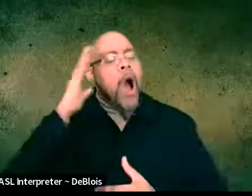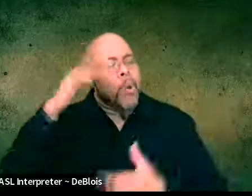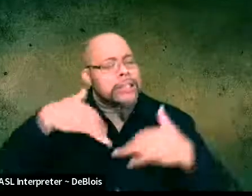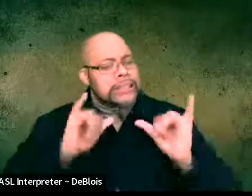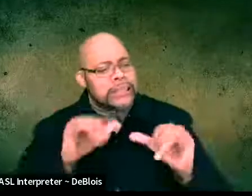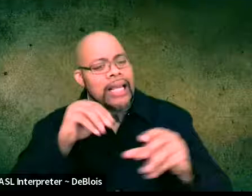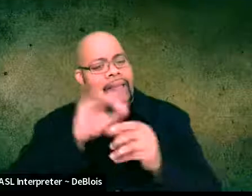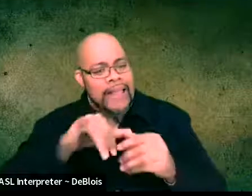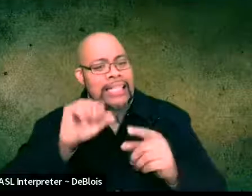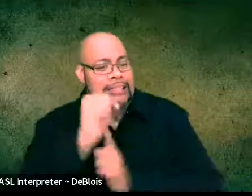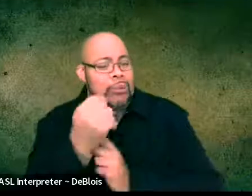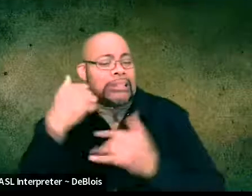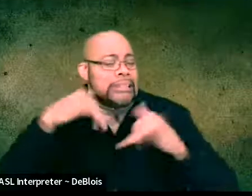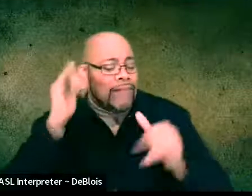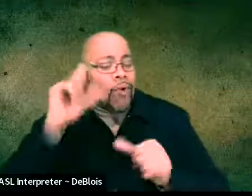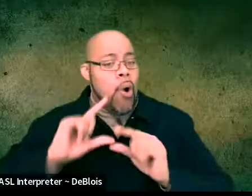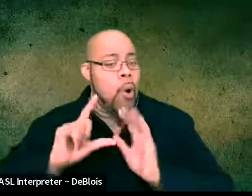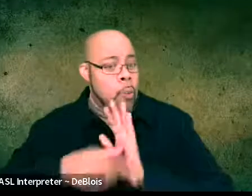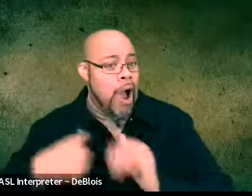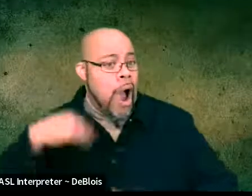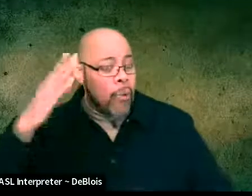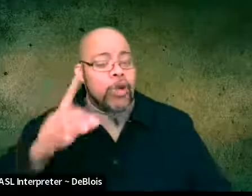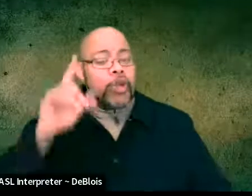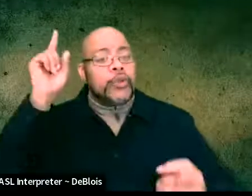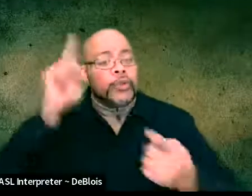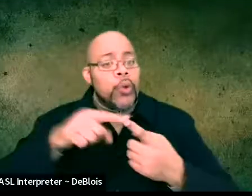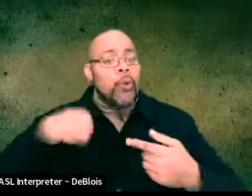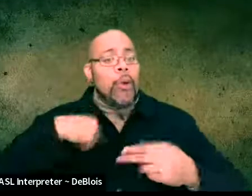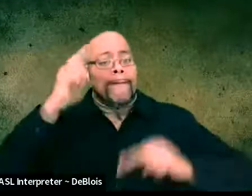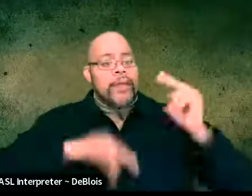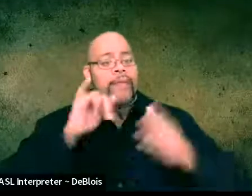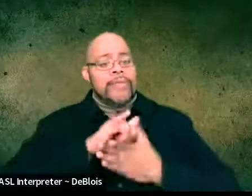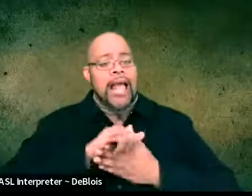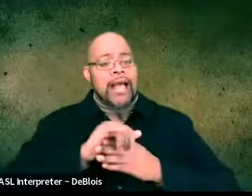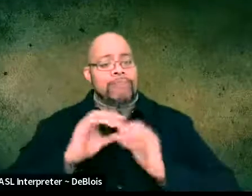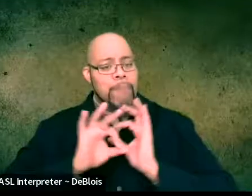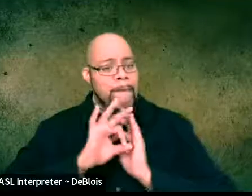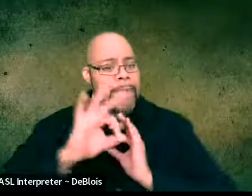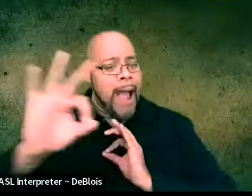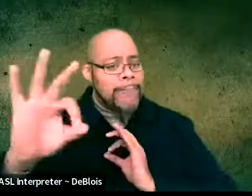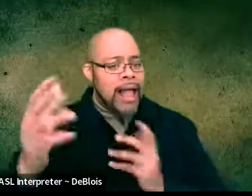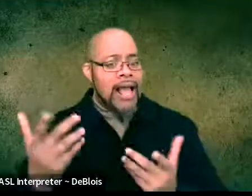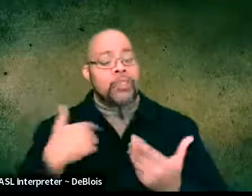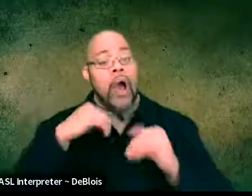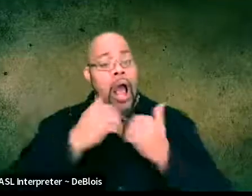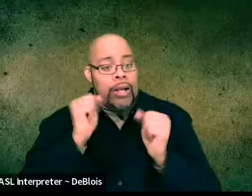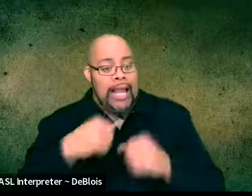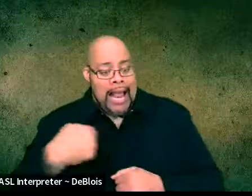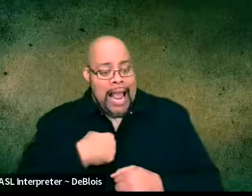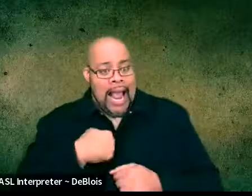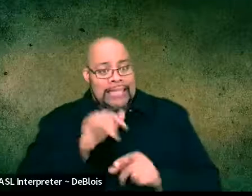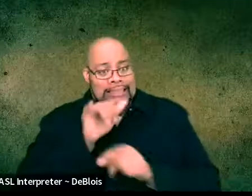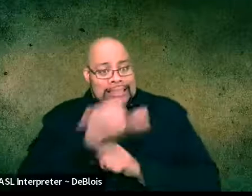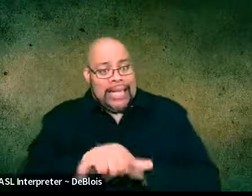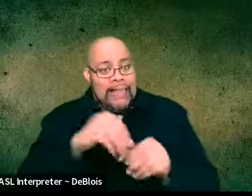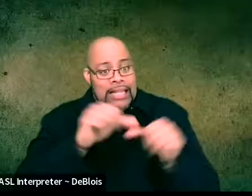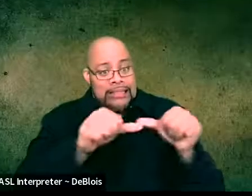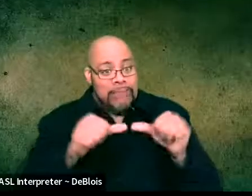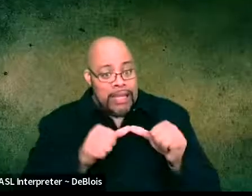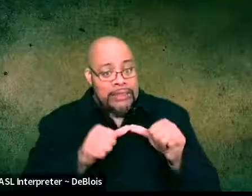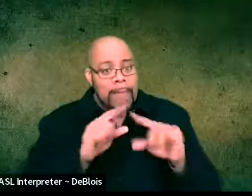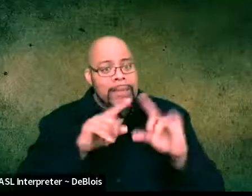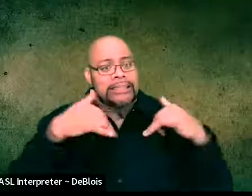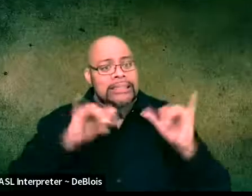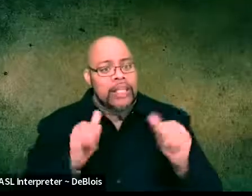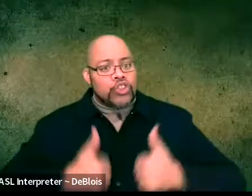in these conditions for a while until we build that pipeline up. So how can I stay in that space but